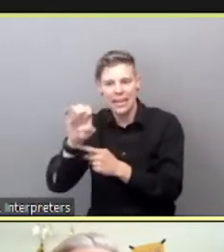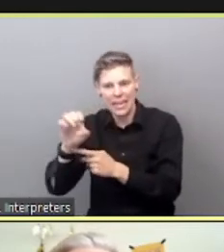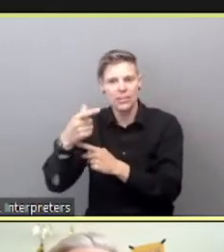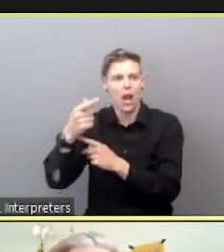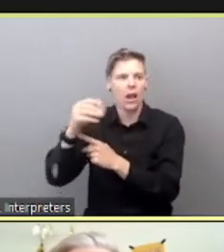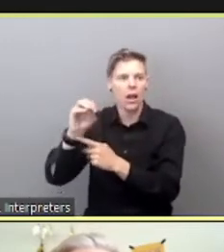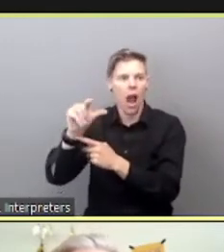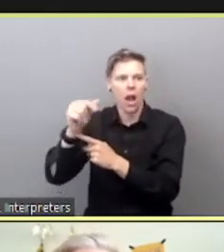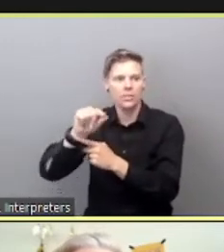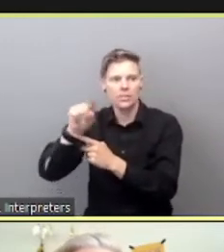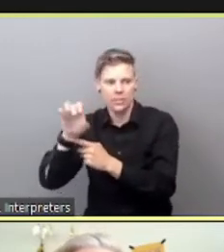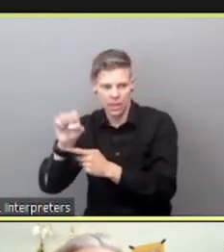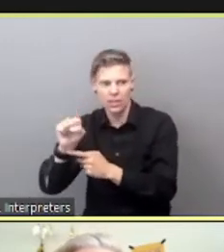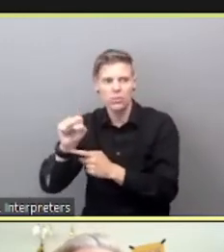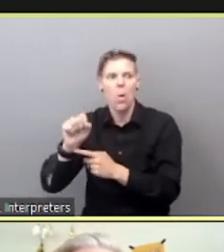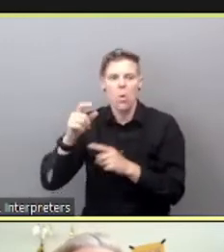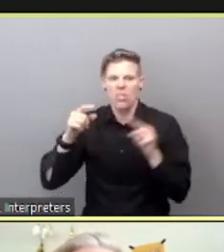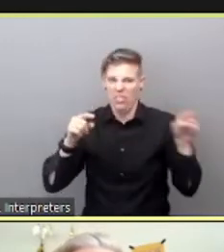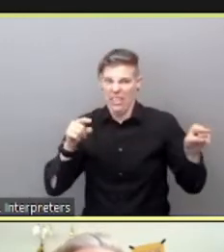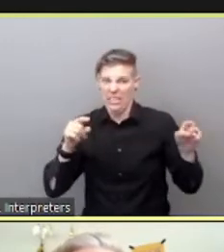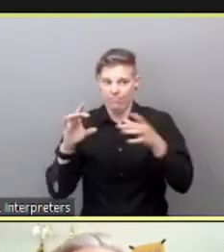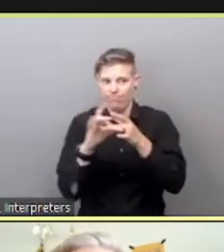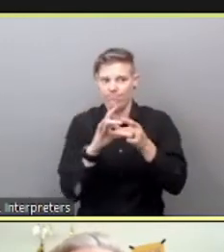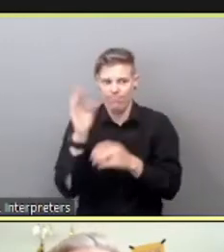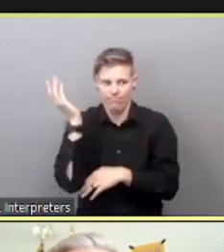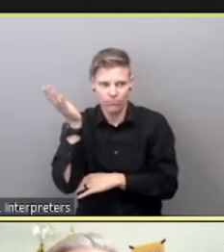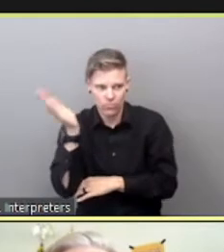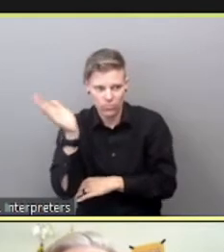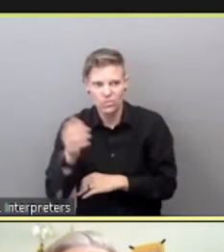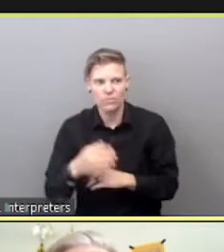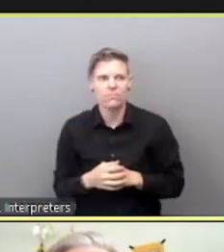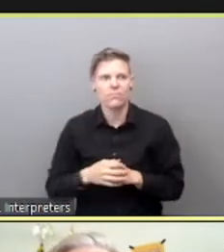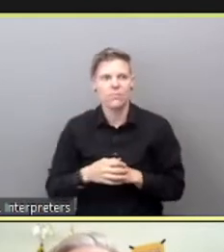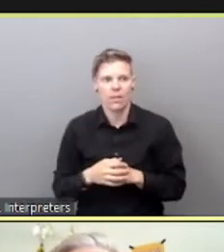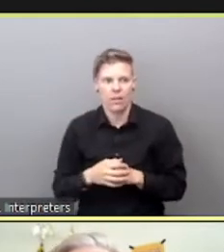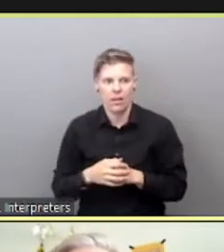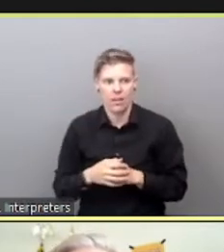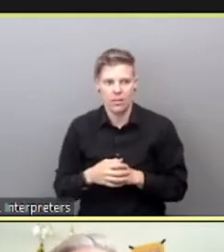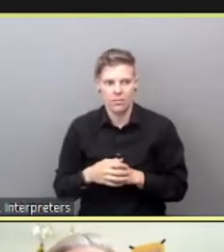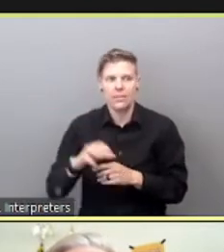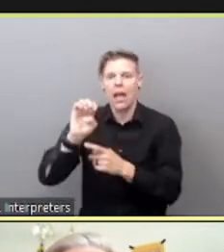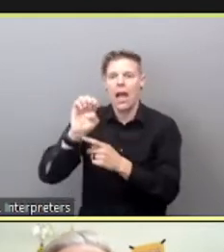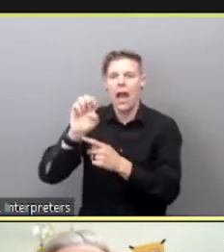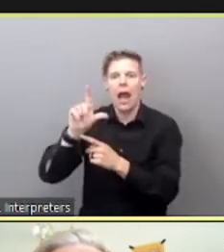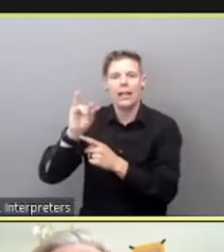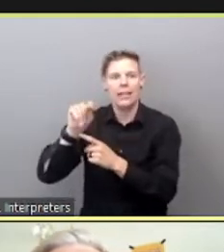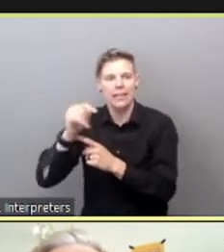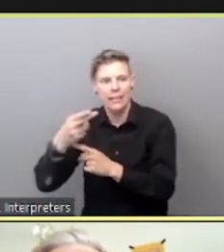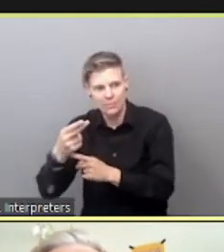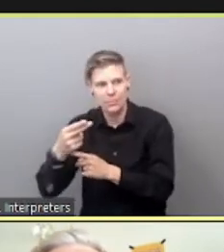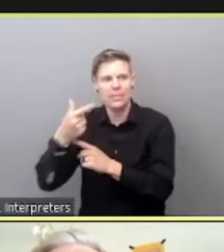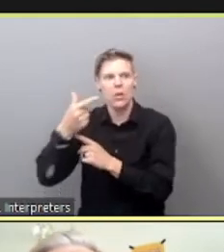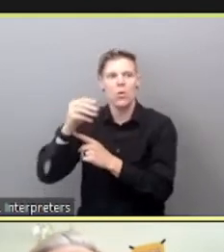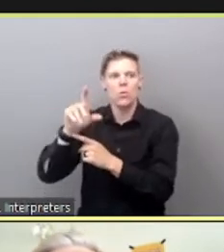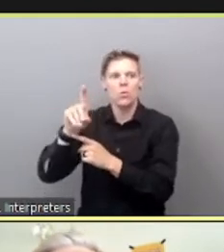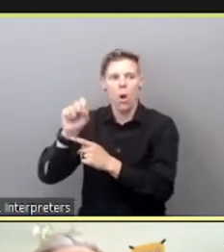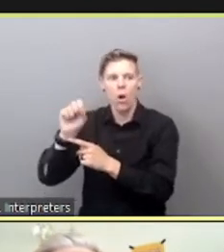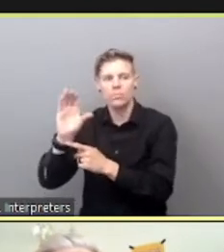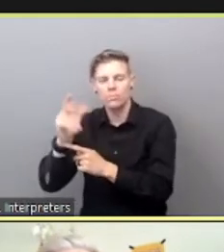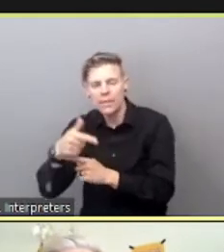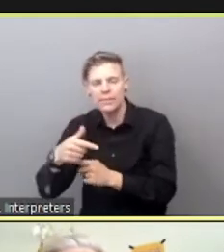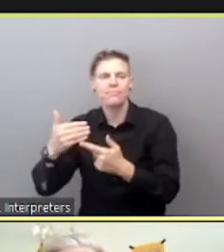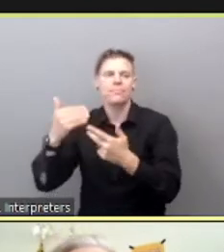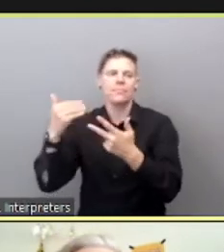Aaron Pierce, Jennifer Ellis, Elizabeth Holgan, Stacy Dalton, and I won't pronounce this one right, but I believe